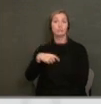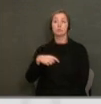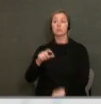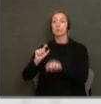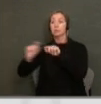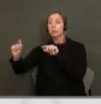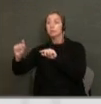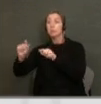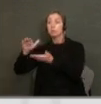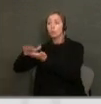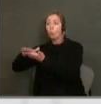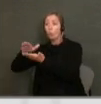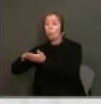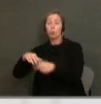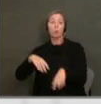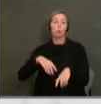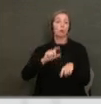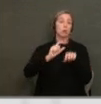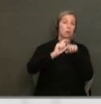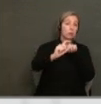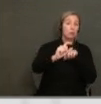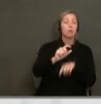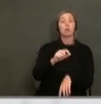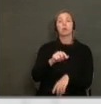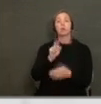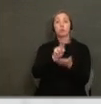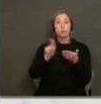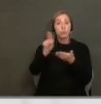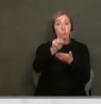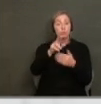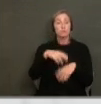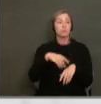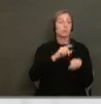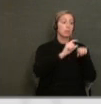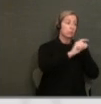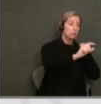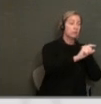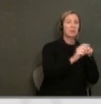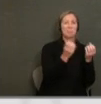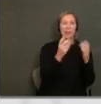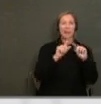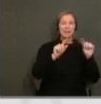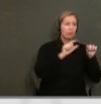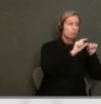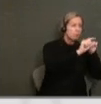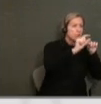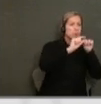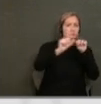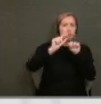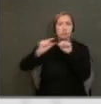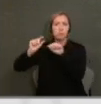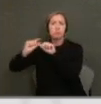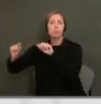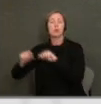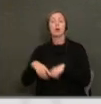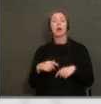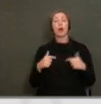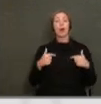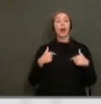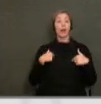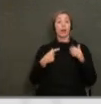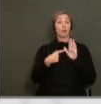the Bexar County, to the University Health District, and other tax entities. So what I'm gonna share with you today